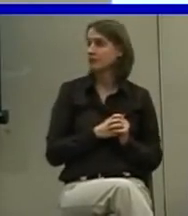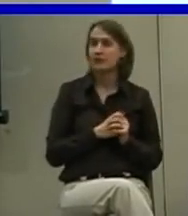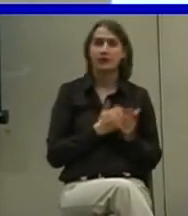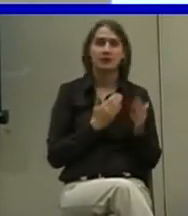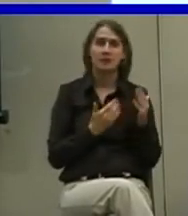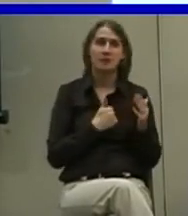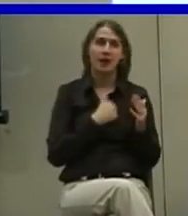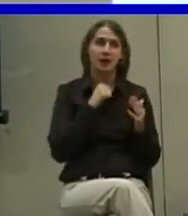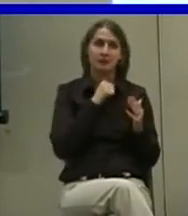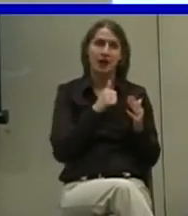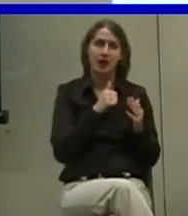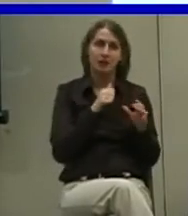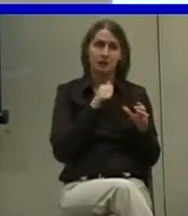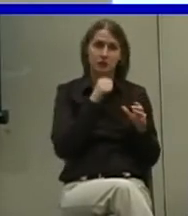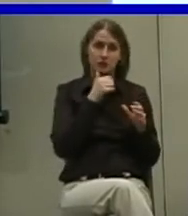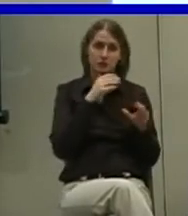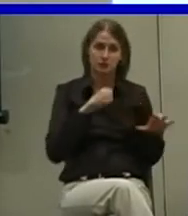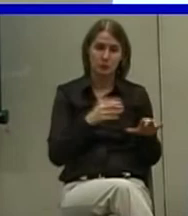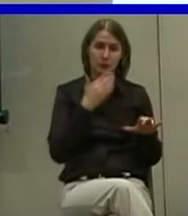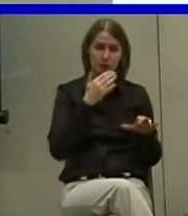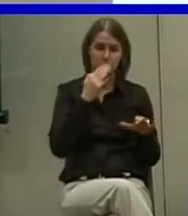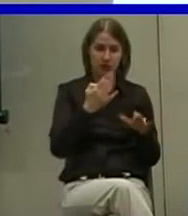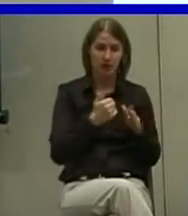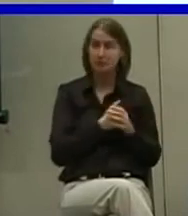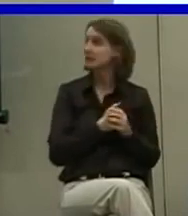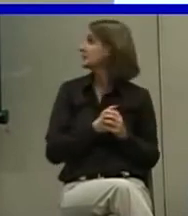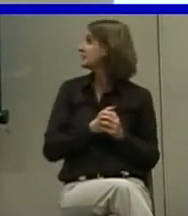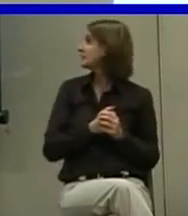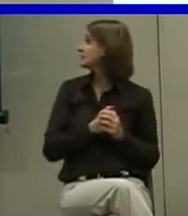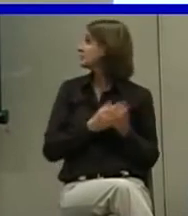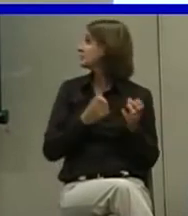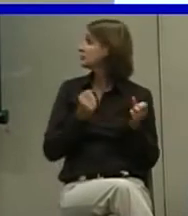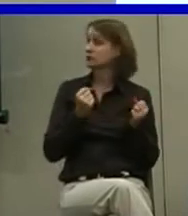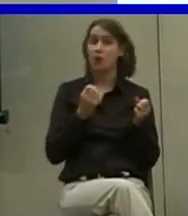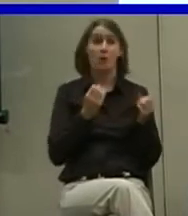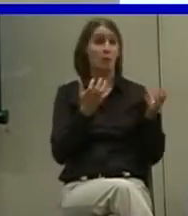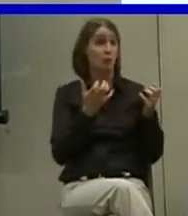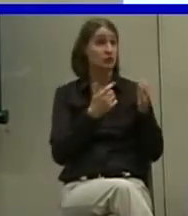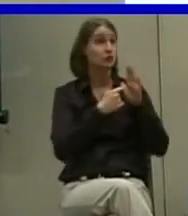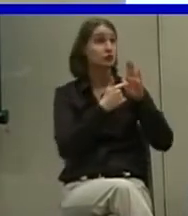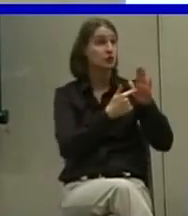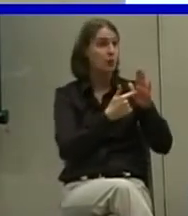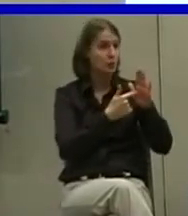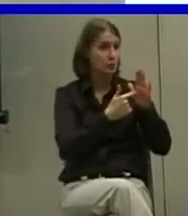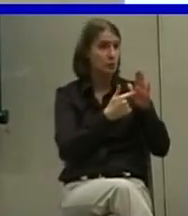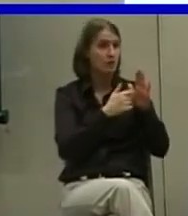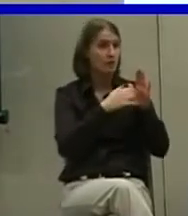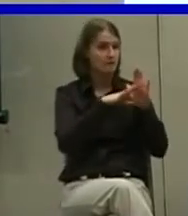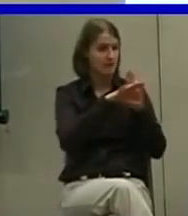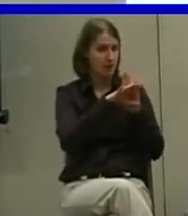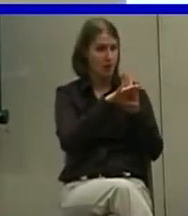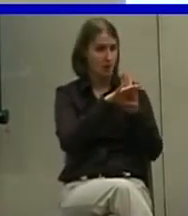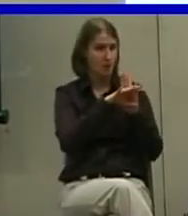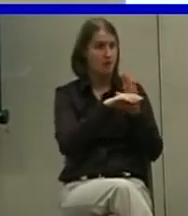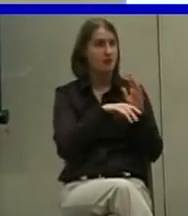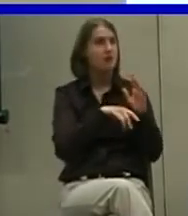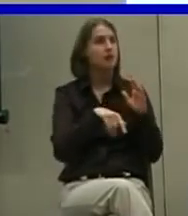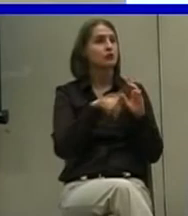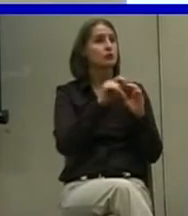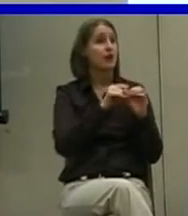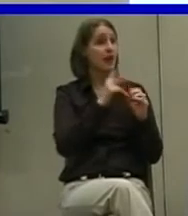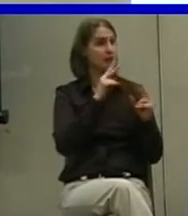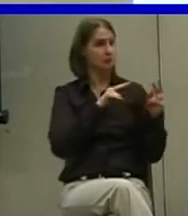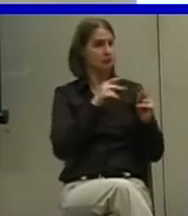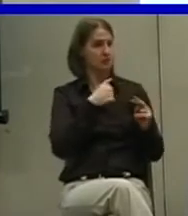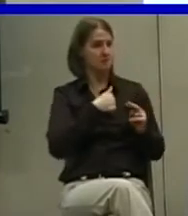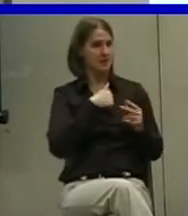a very good job. So what I want to do is I want to show you this video, so you've observed me in the classroom, and then I'm going to come